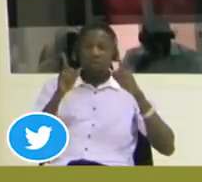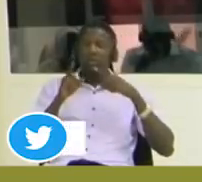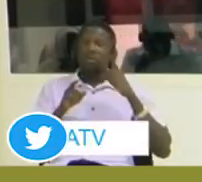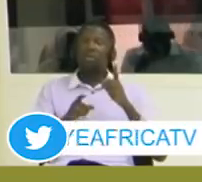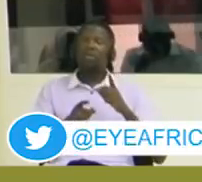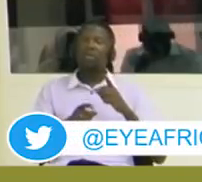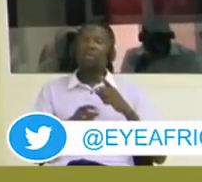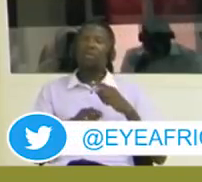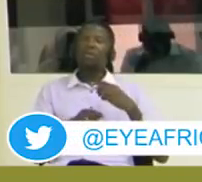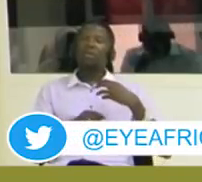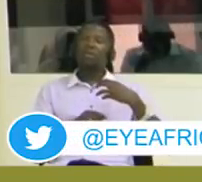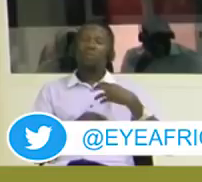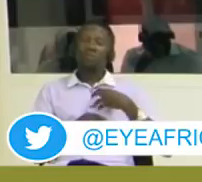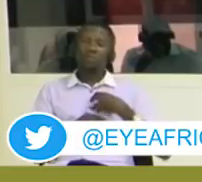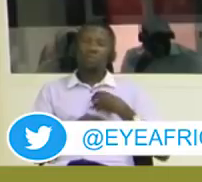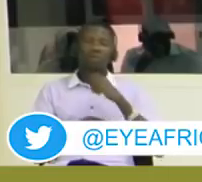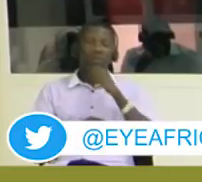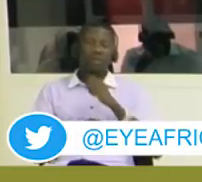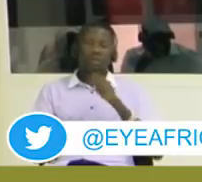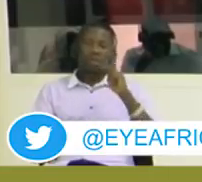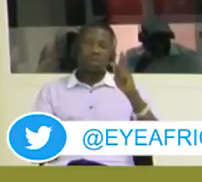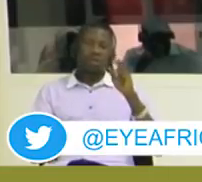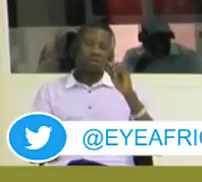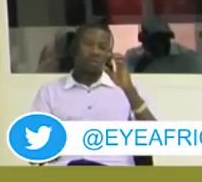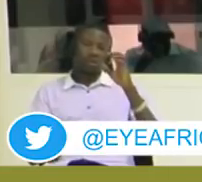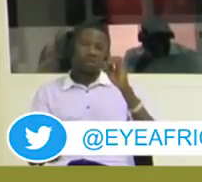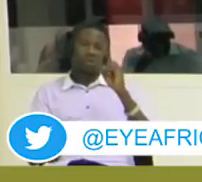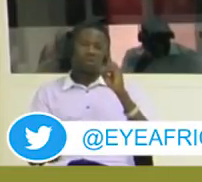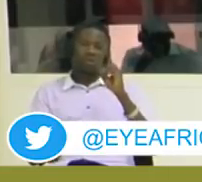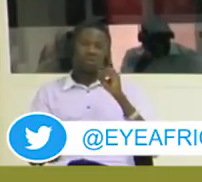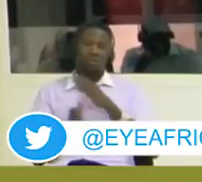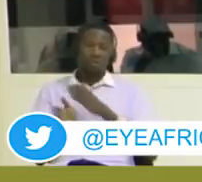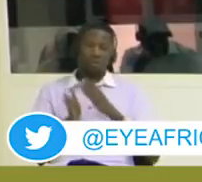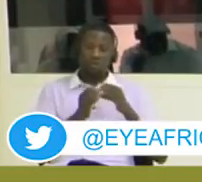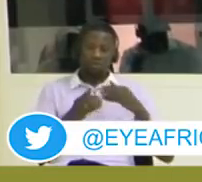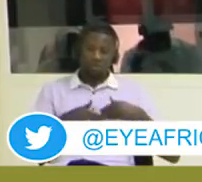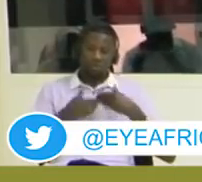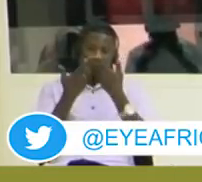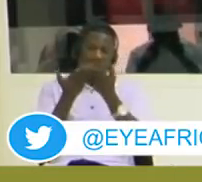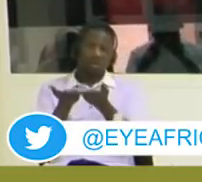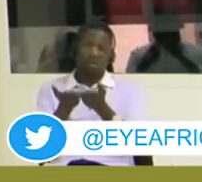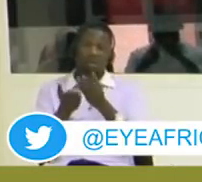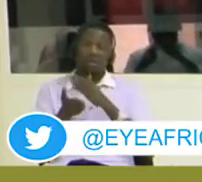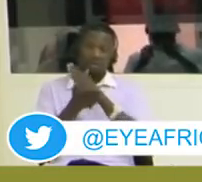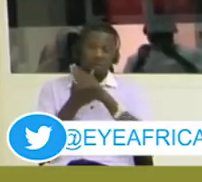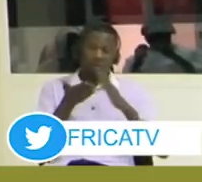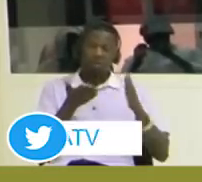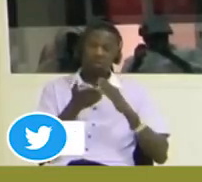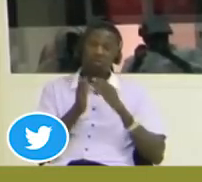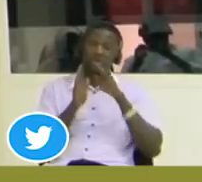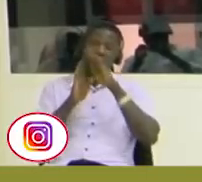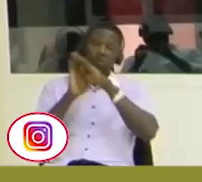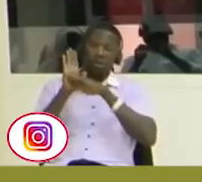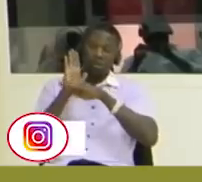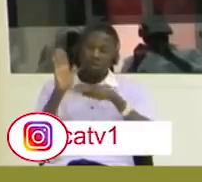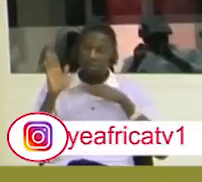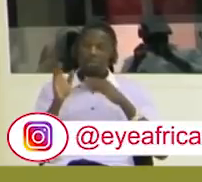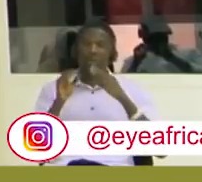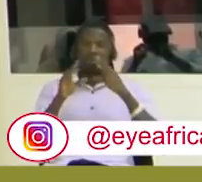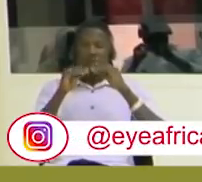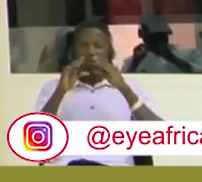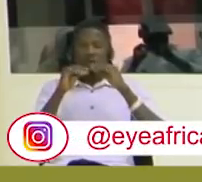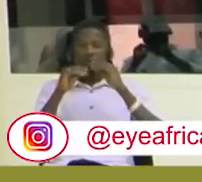Ceesay was planning to bring out as part of the budget speech,